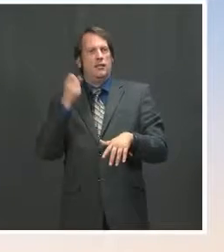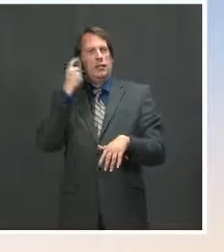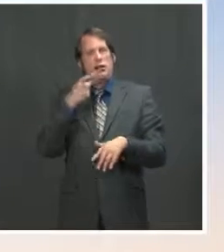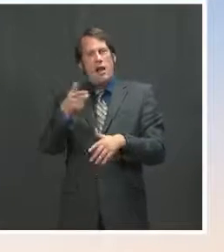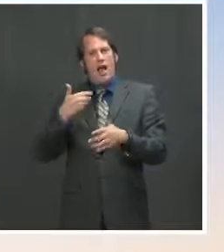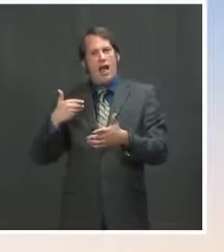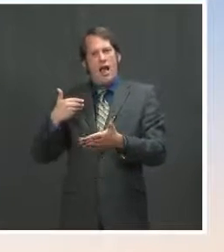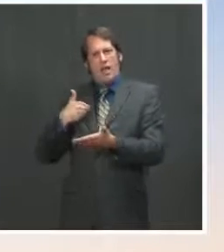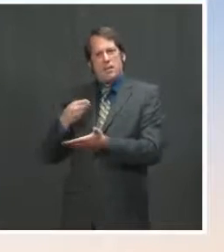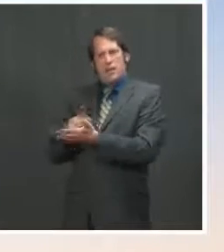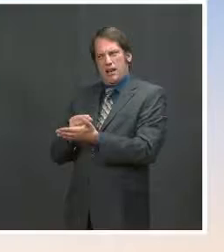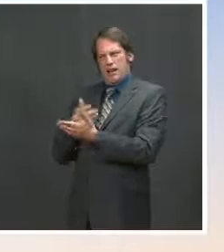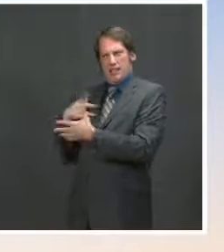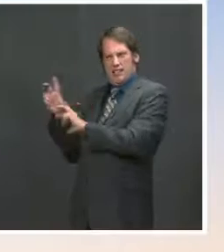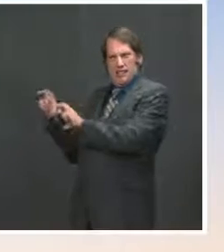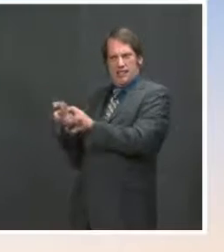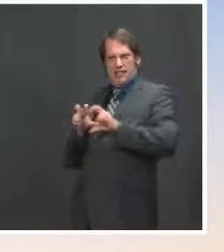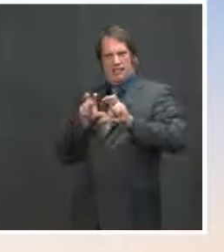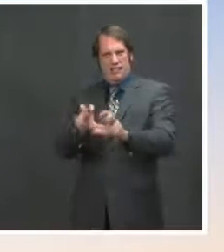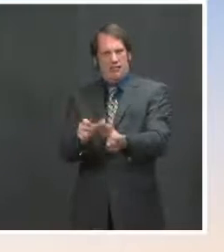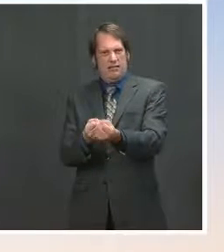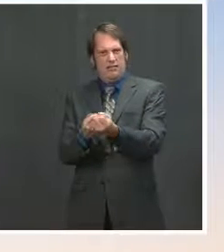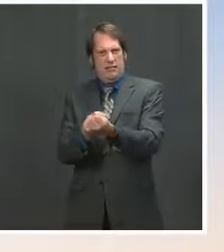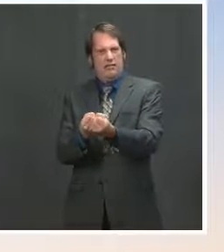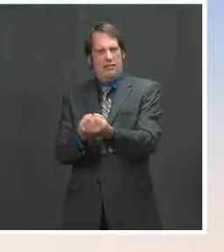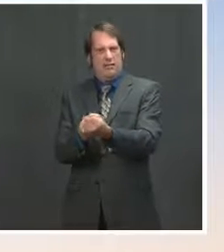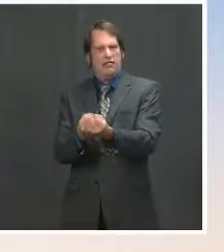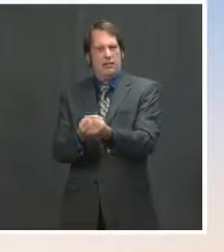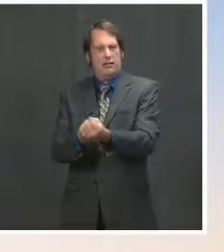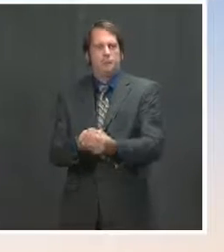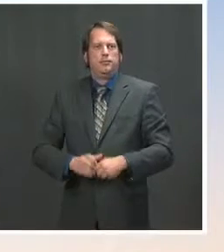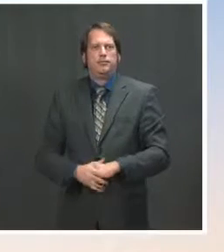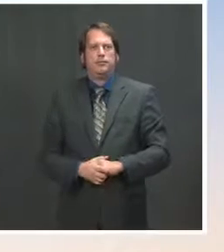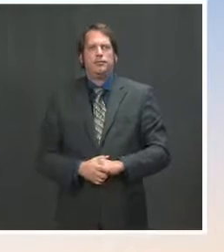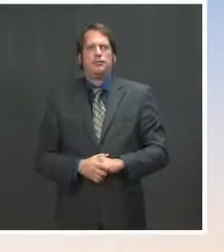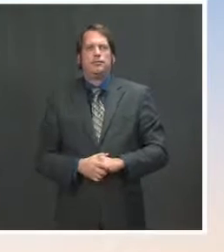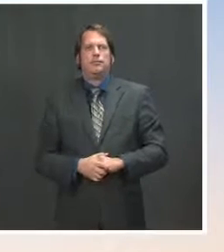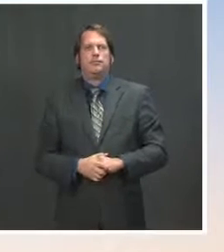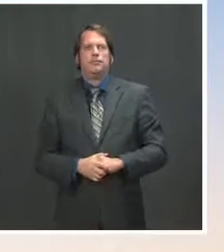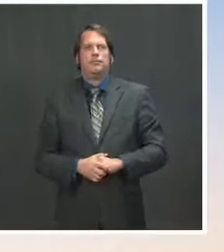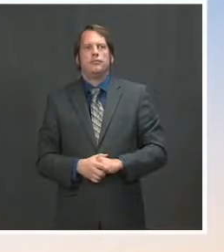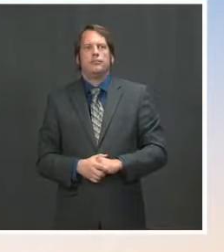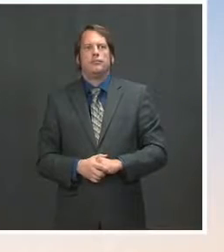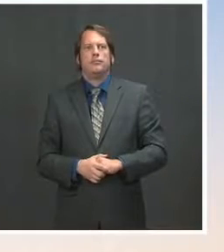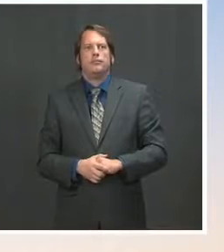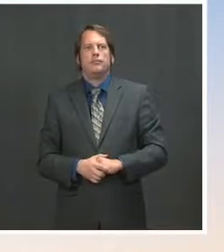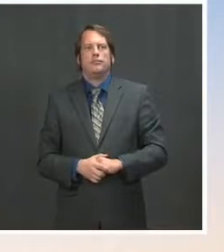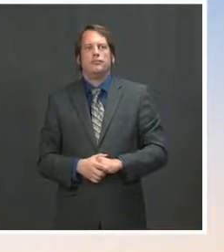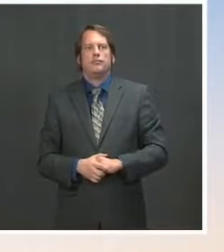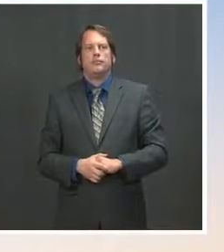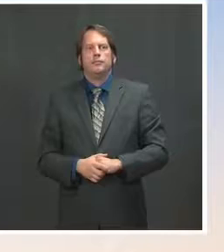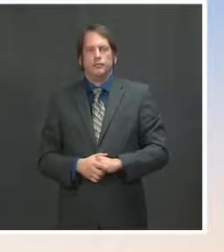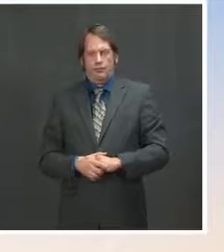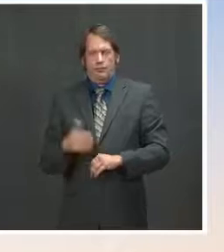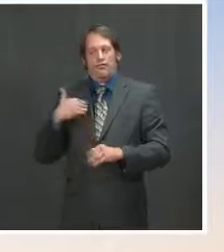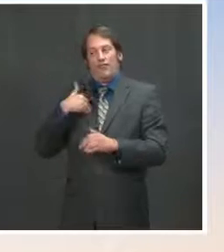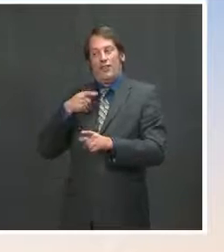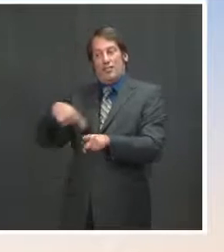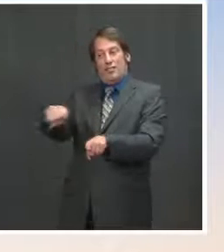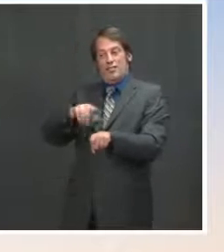the resettling of refugees as well as unaccompanied children. And there are questions and have been assessments